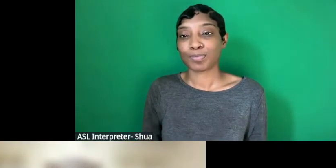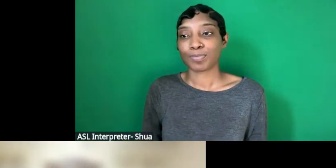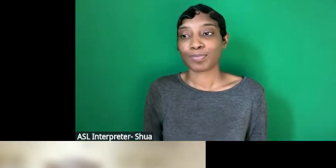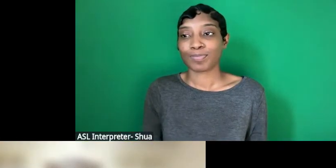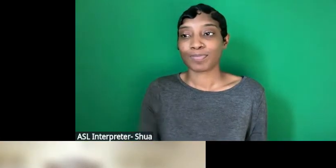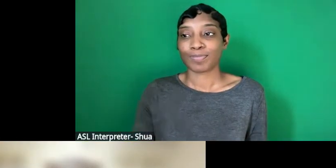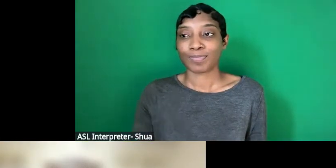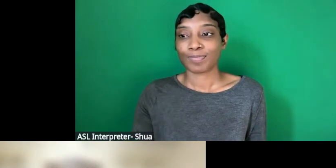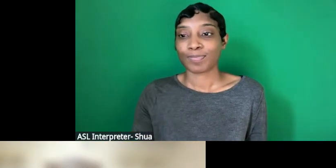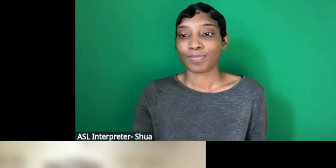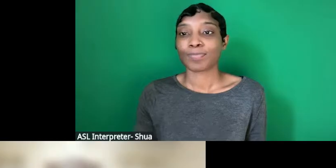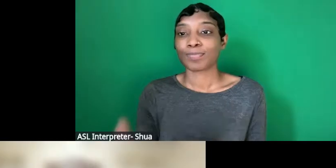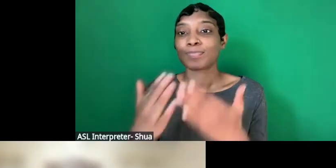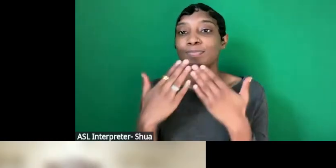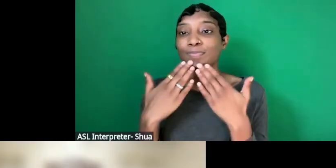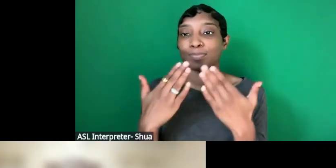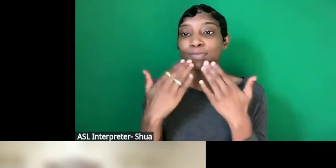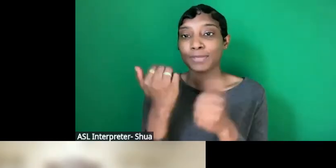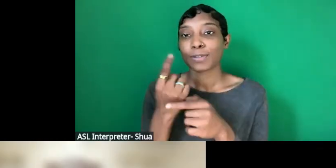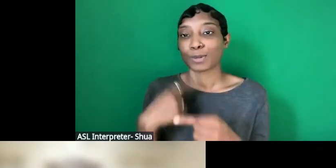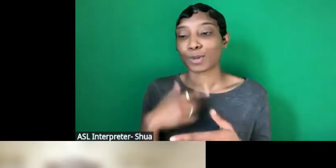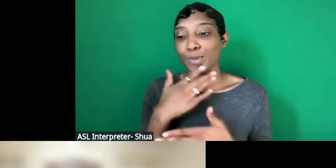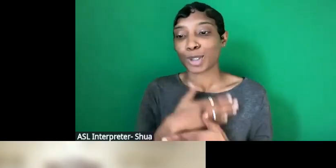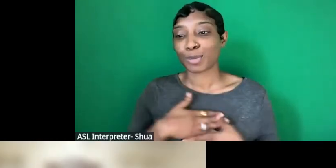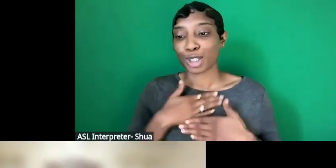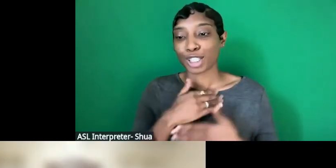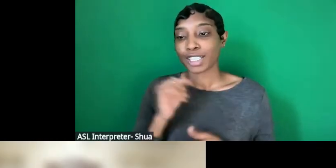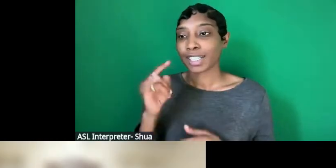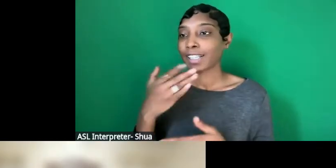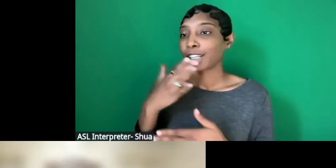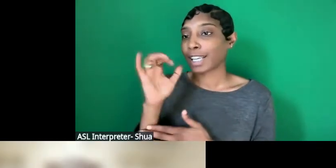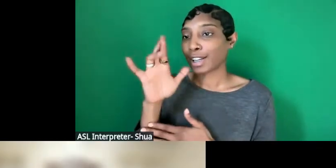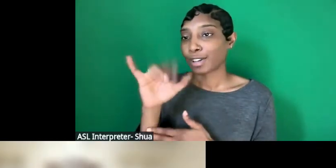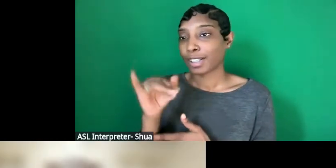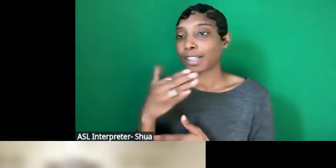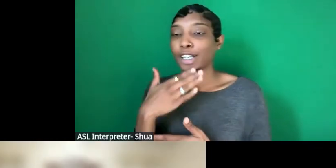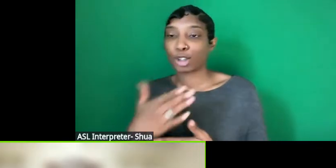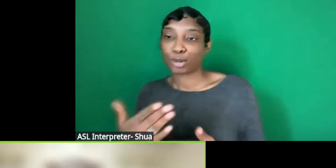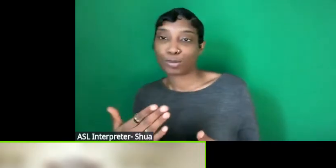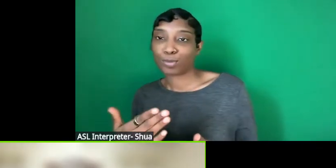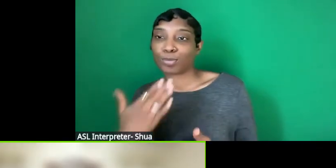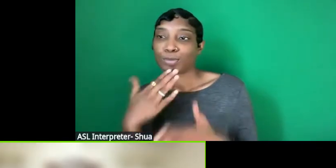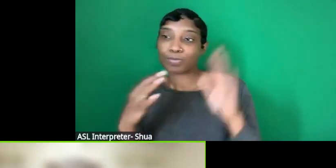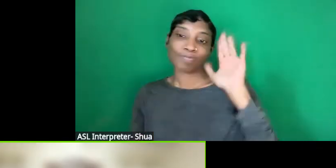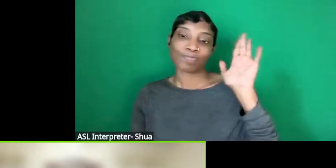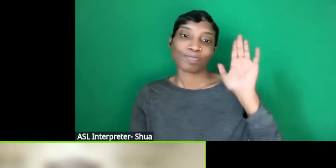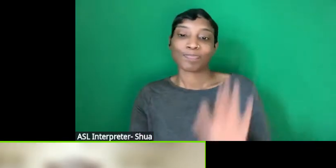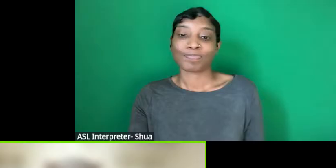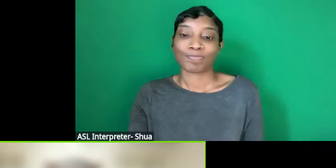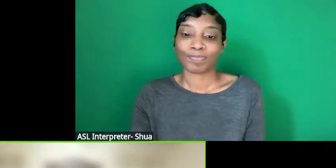Thank you, everybody. Really appreciate it. Thank you, Carrie. Thank you, Stacy. Thank you. Thank